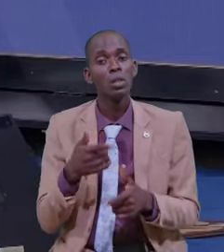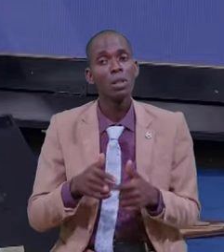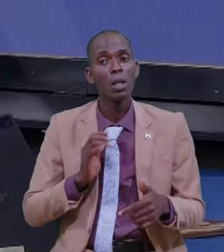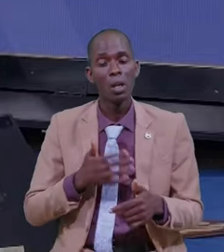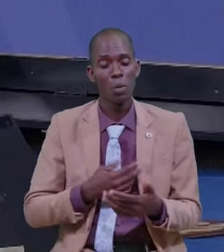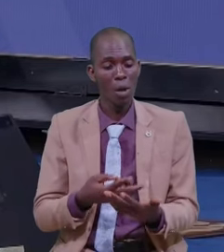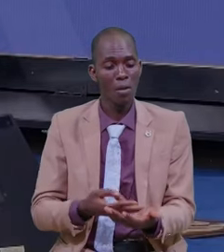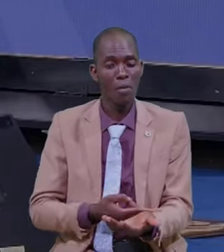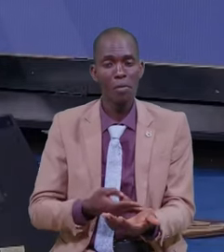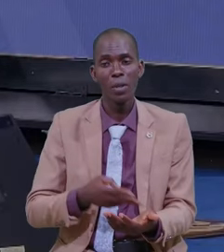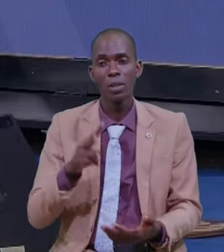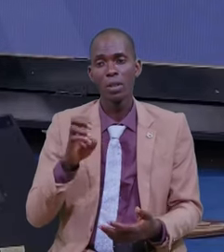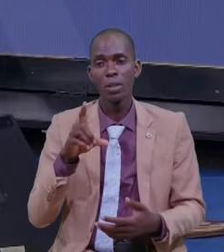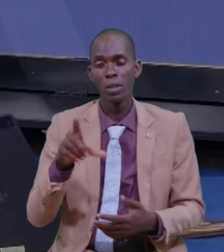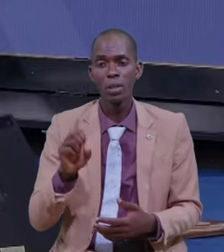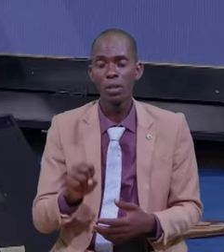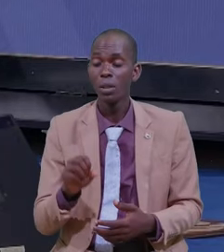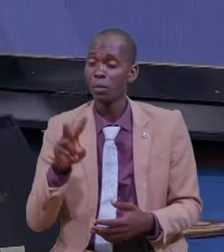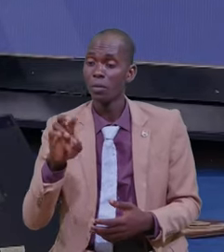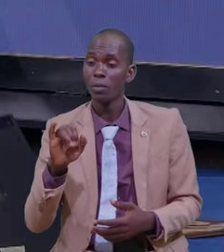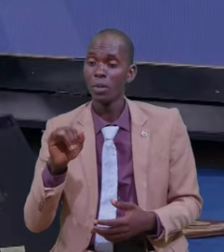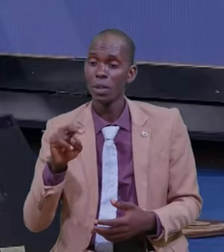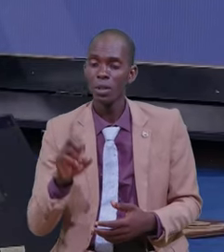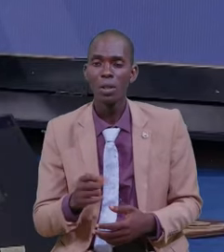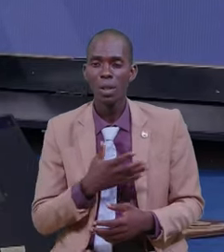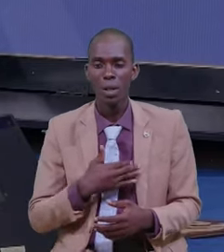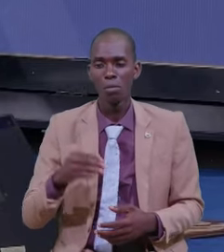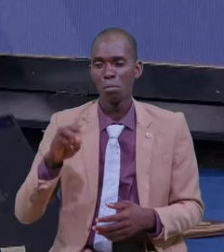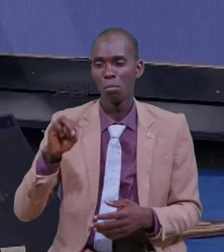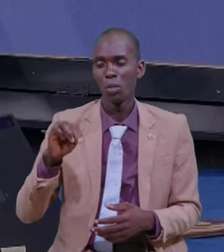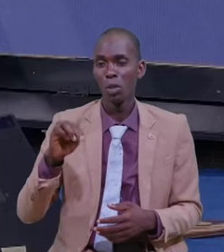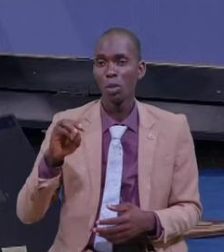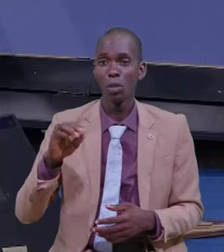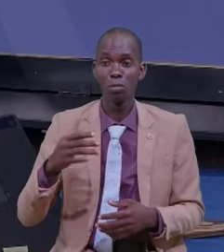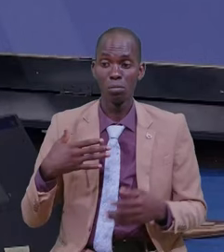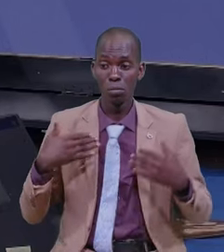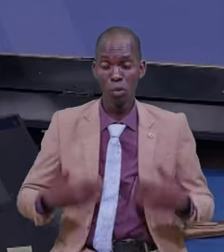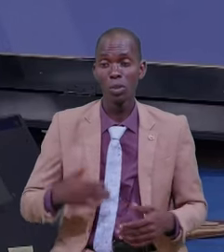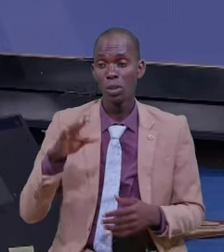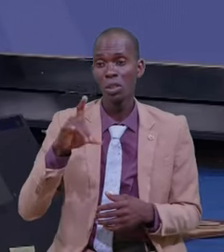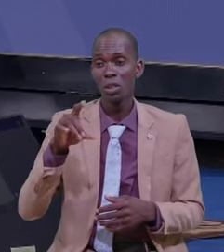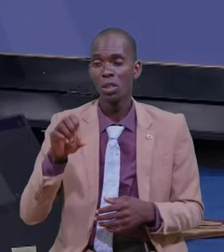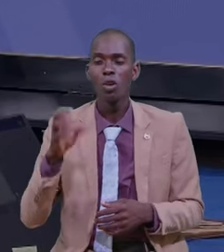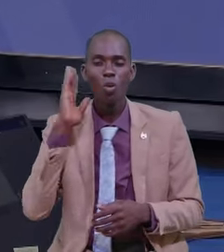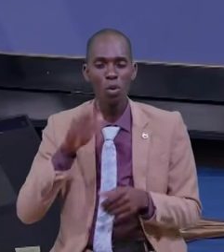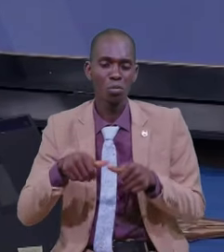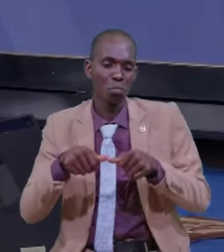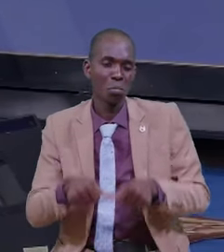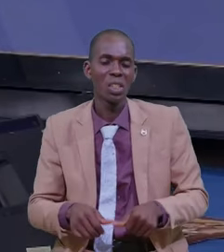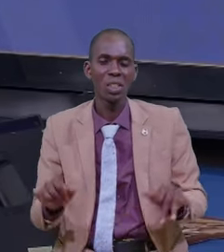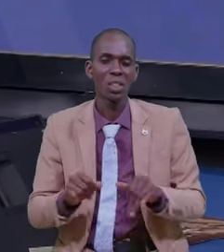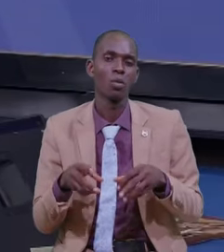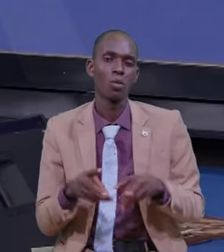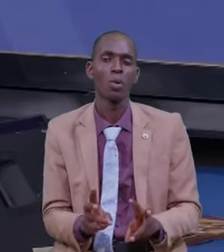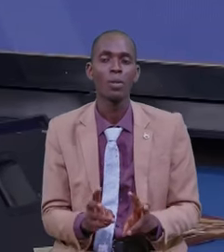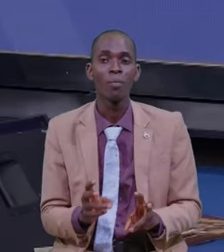at the baby stage. It's the challenges that come, the difficulties that come, and the things that come